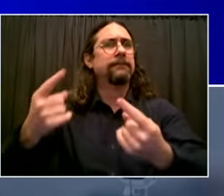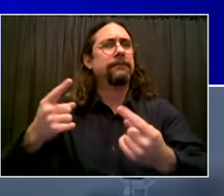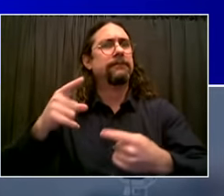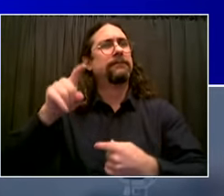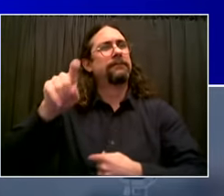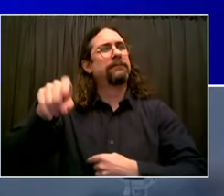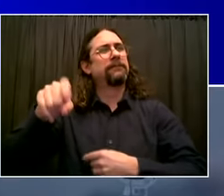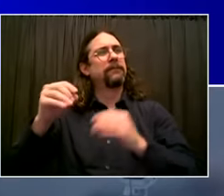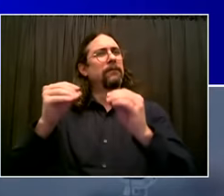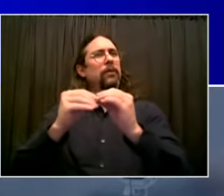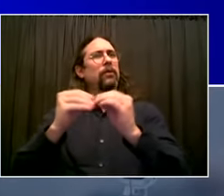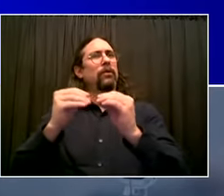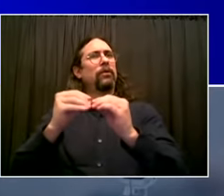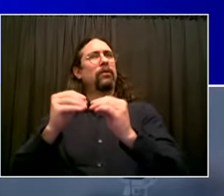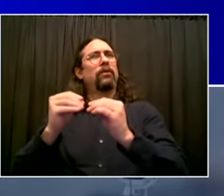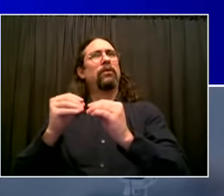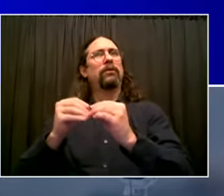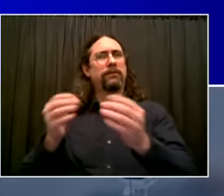We